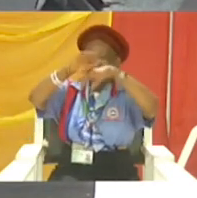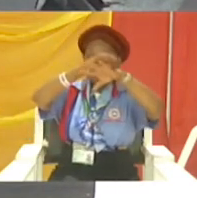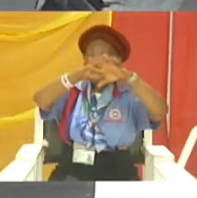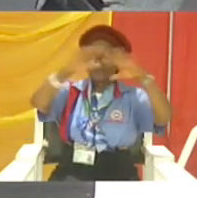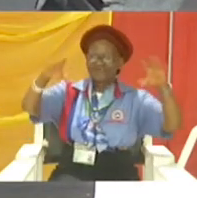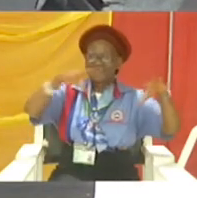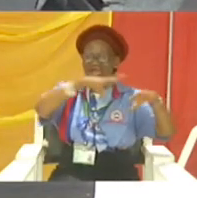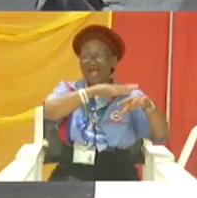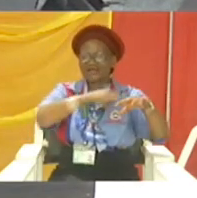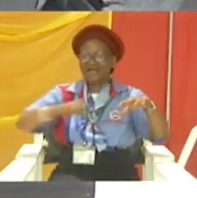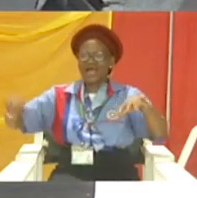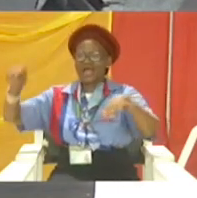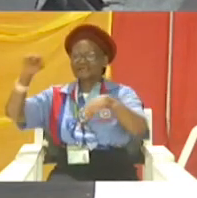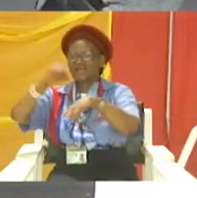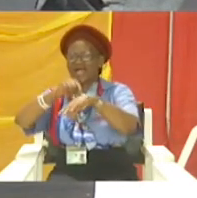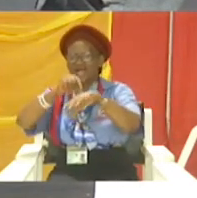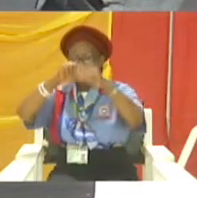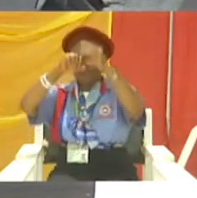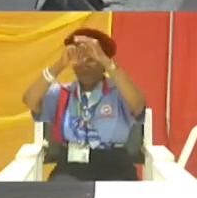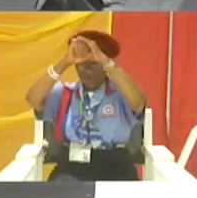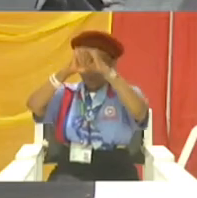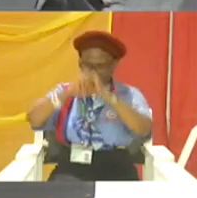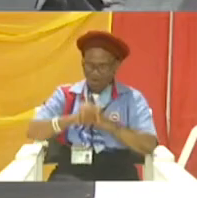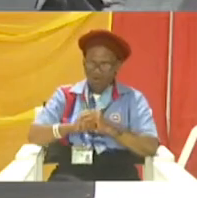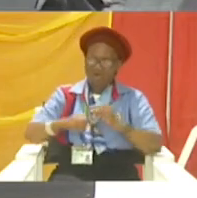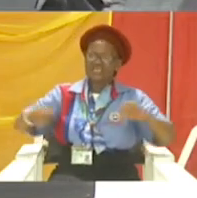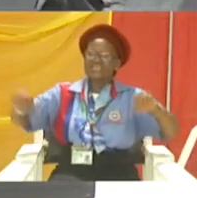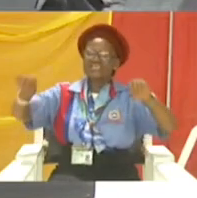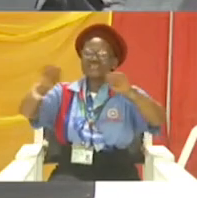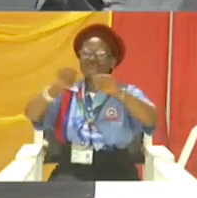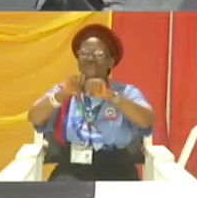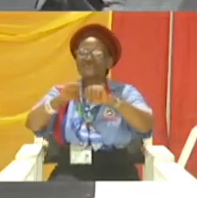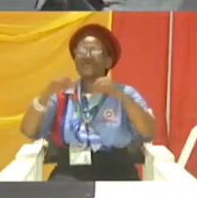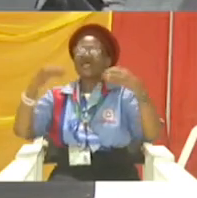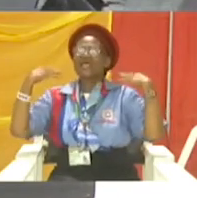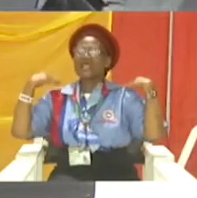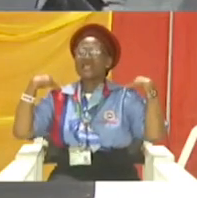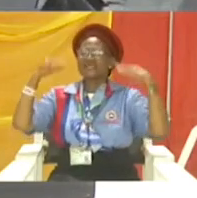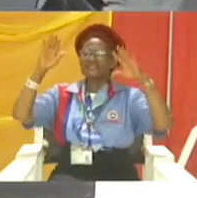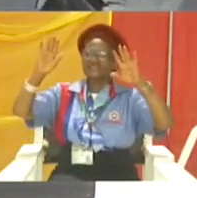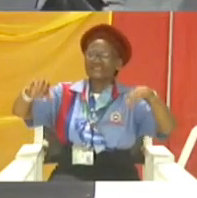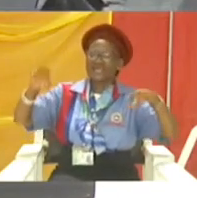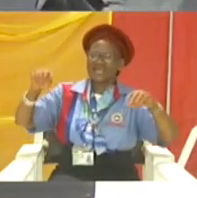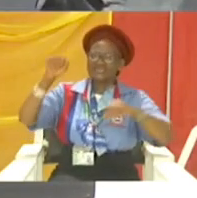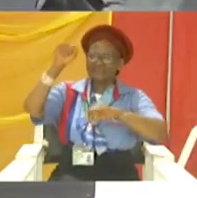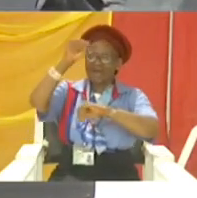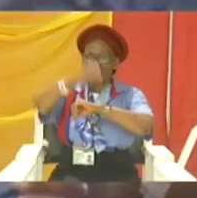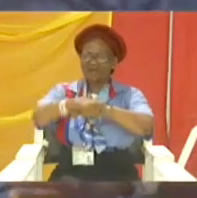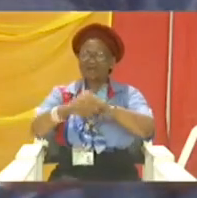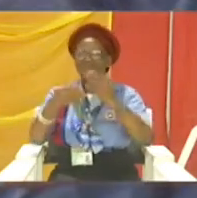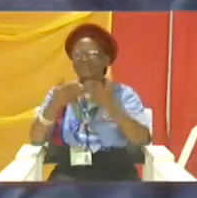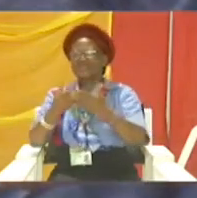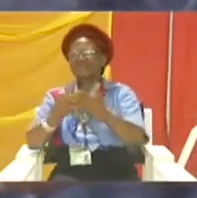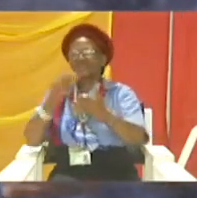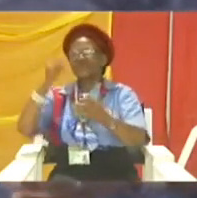Hallelujah. Heaven and earth adore. Even angels